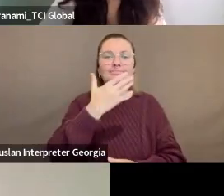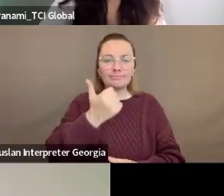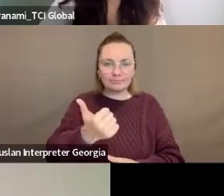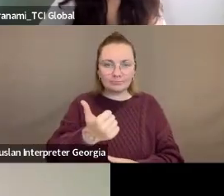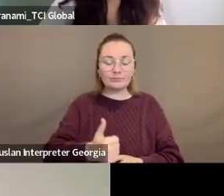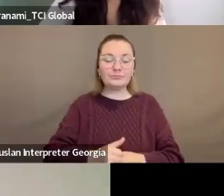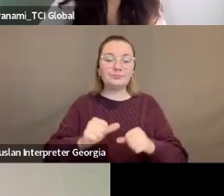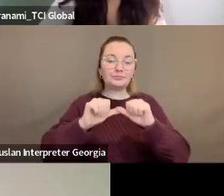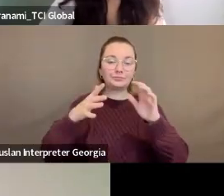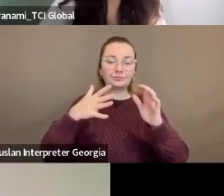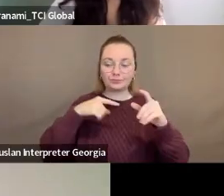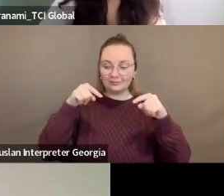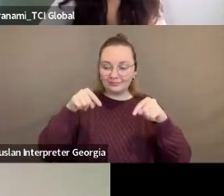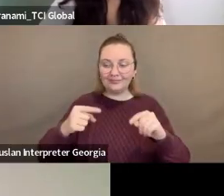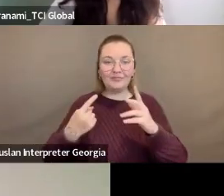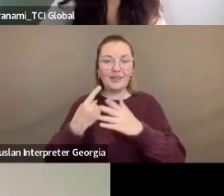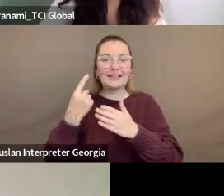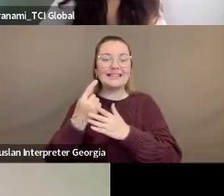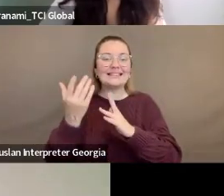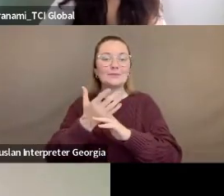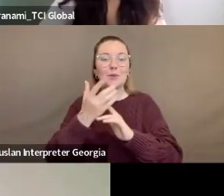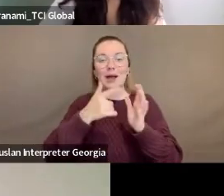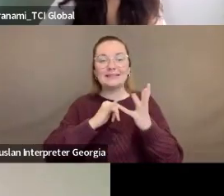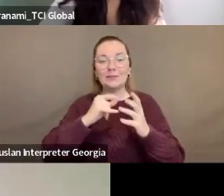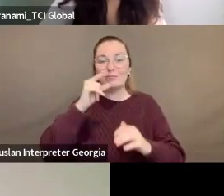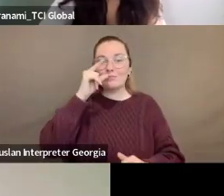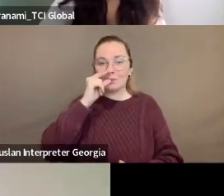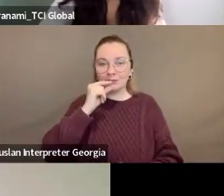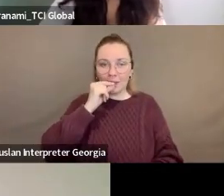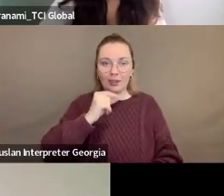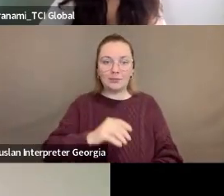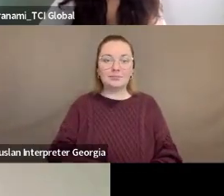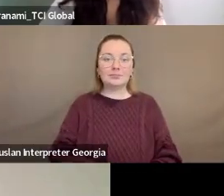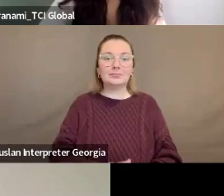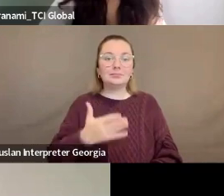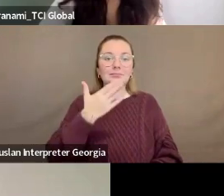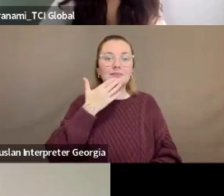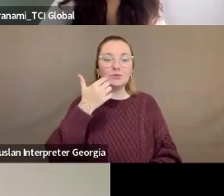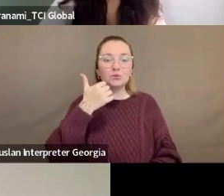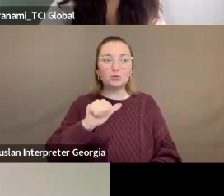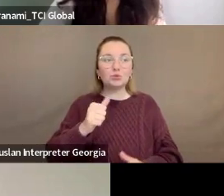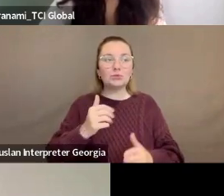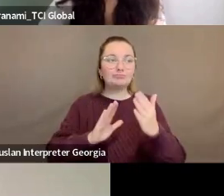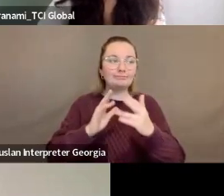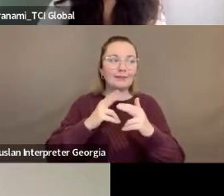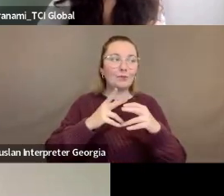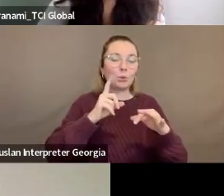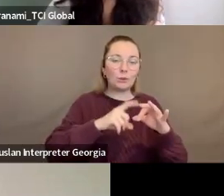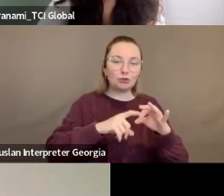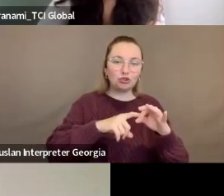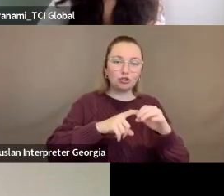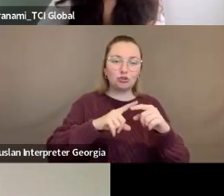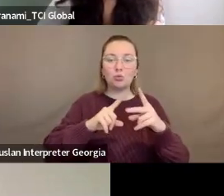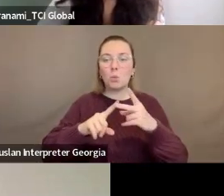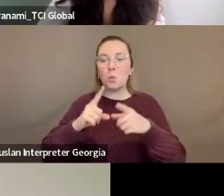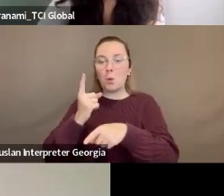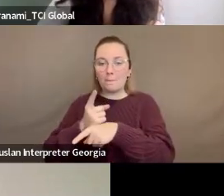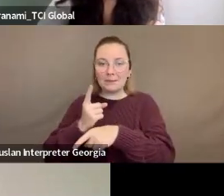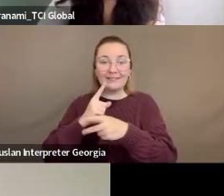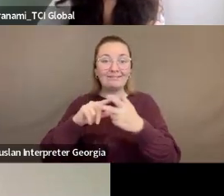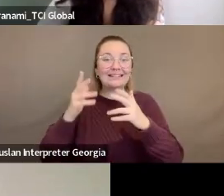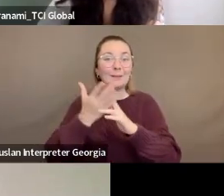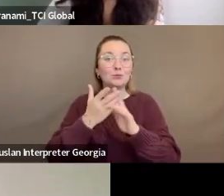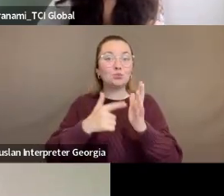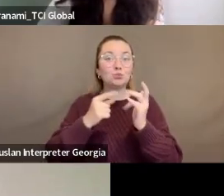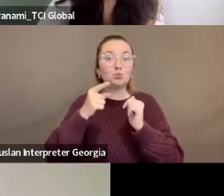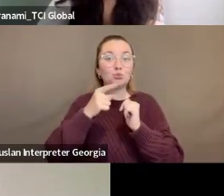We obviously want this event to be as accessible as possible. Please use the chat for questions and comments if that is accessible to you. We will